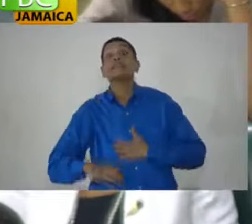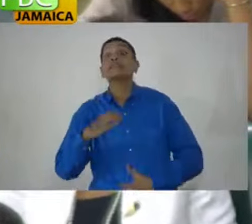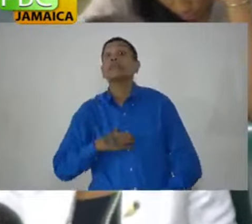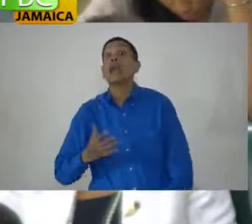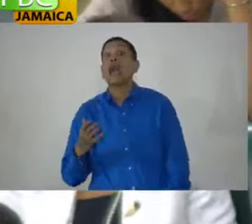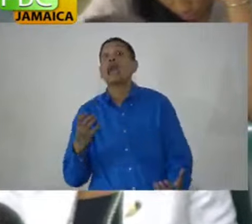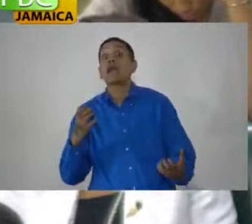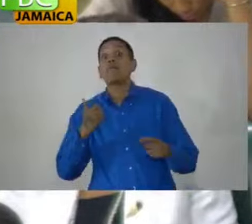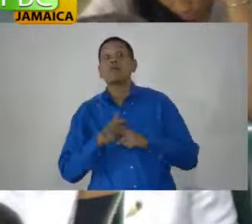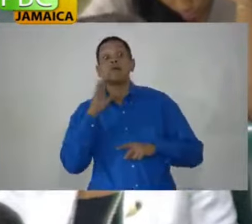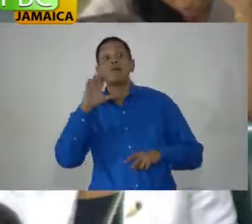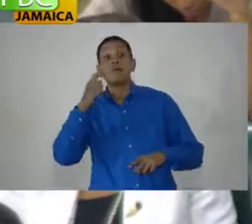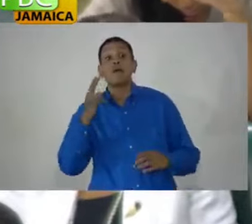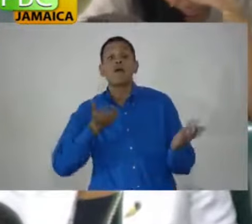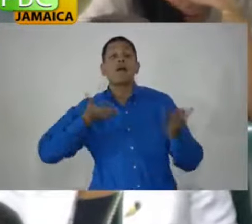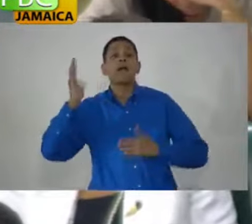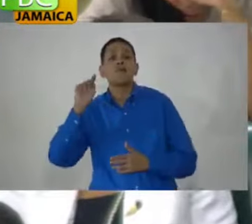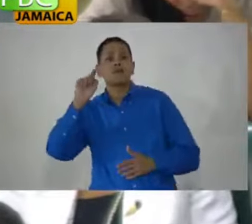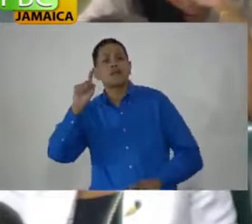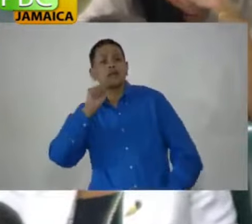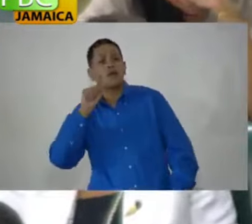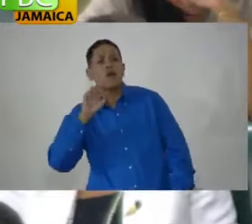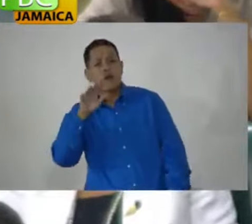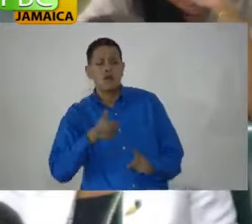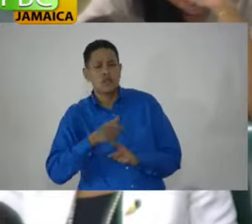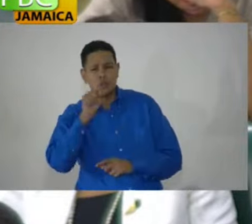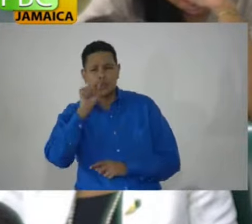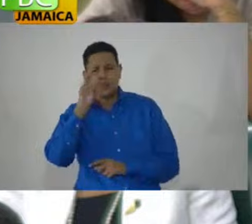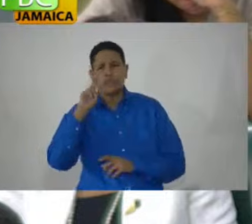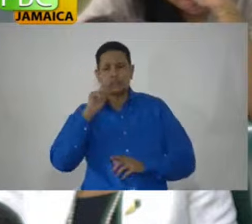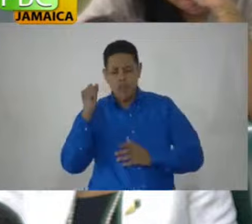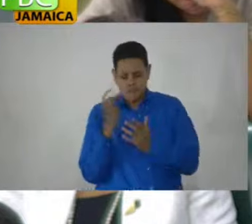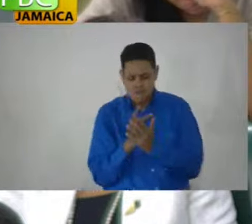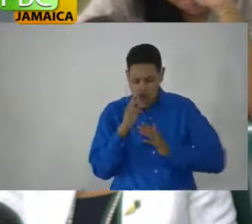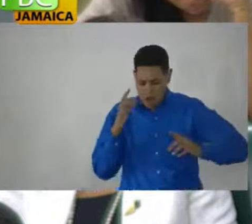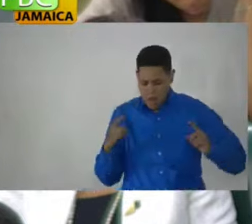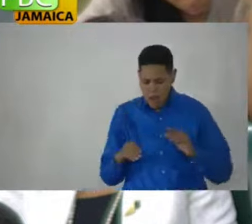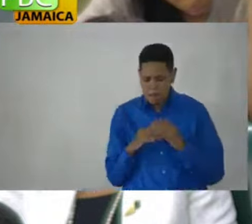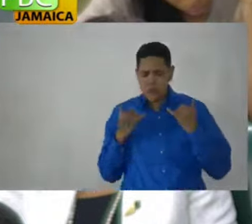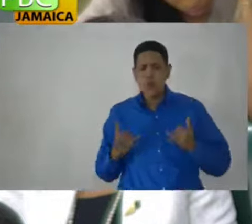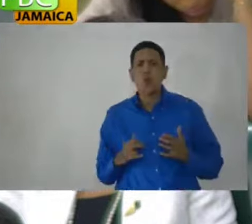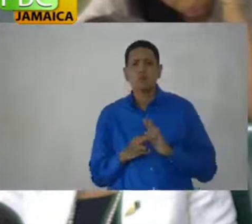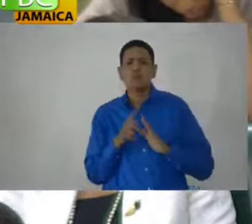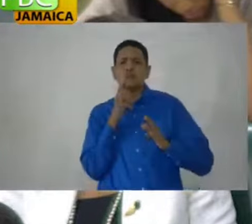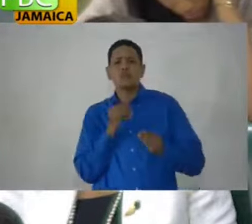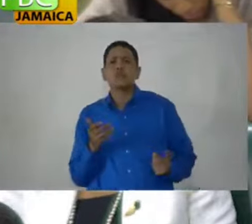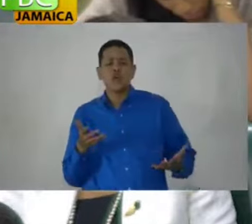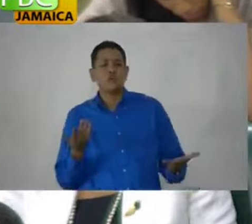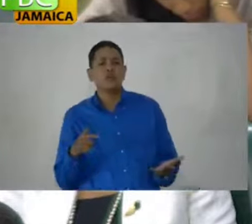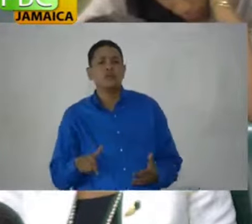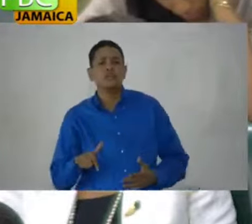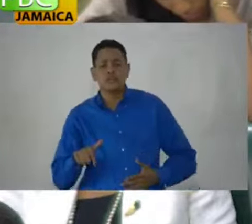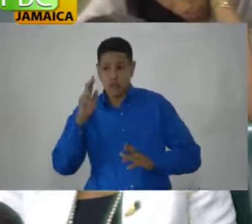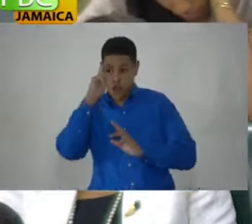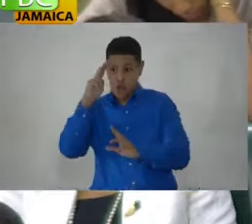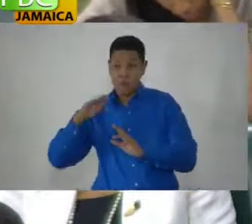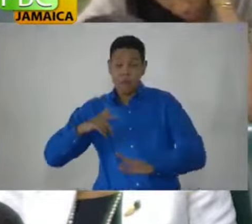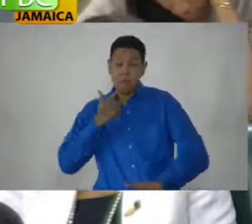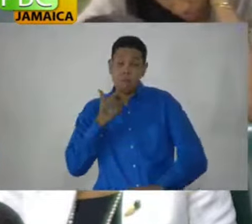that the Conch Export Levy Rate of Levy Order 2026 be affirmed, now therefore be resolved by this Honourable House